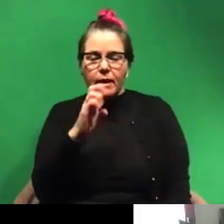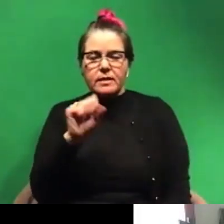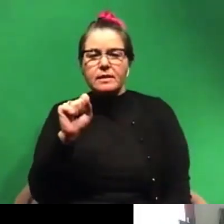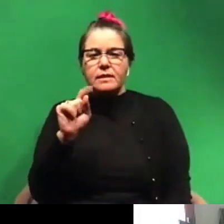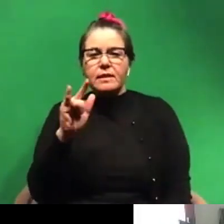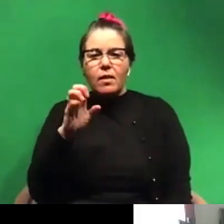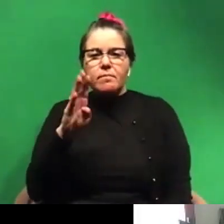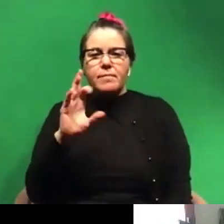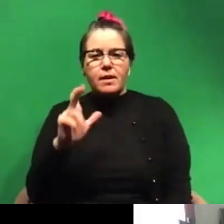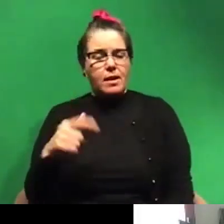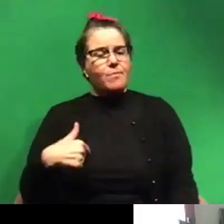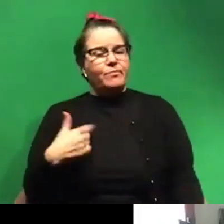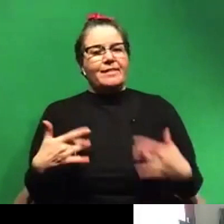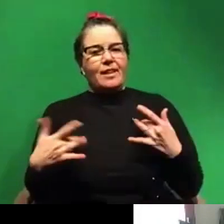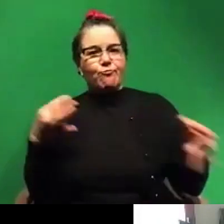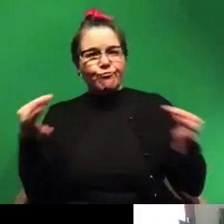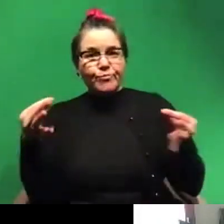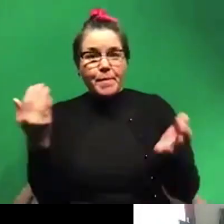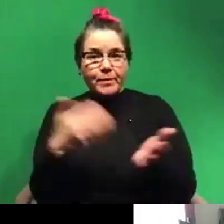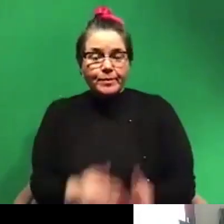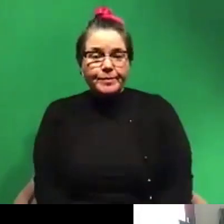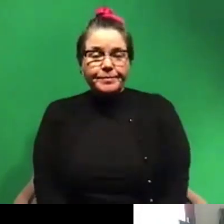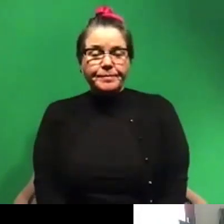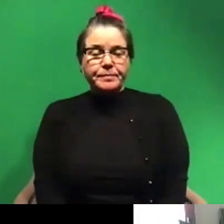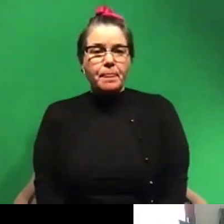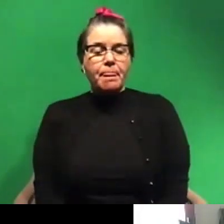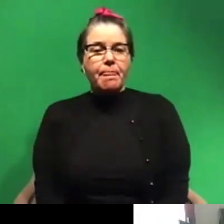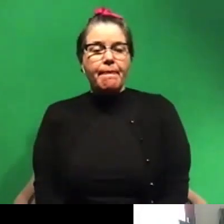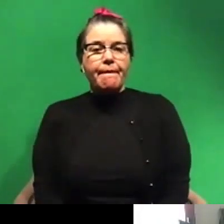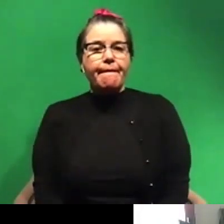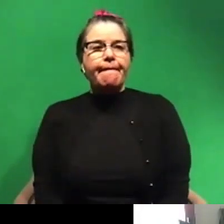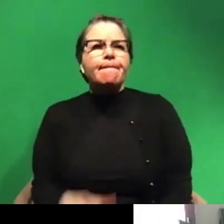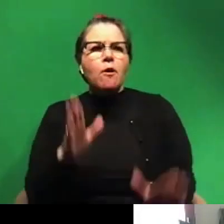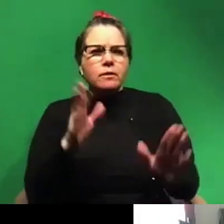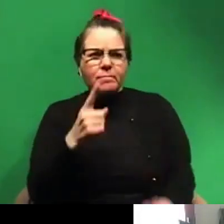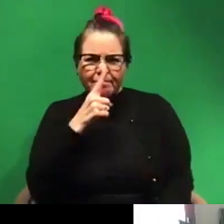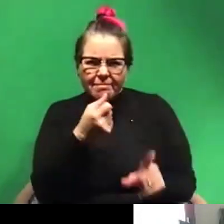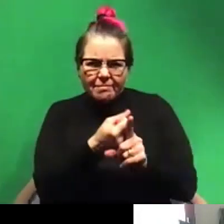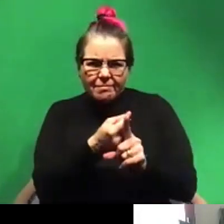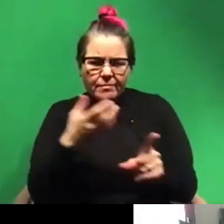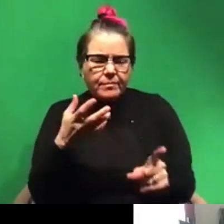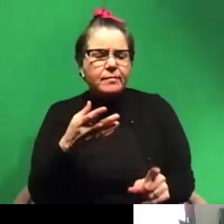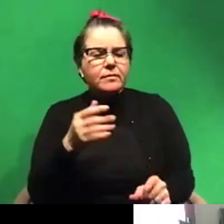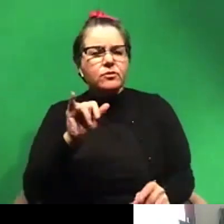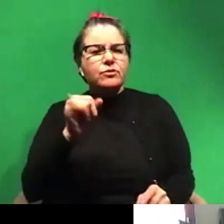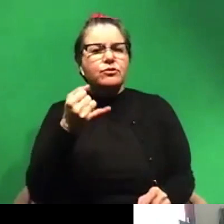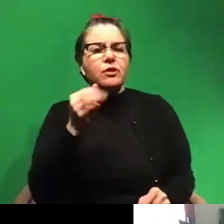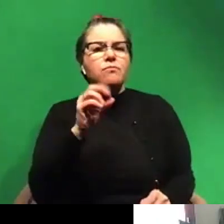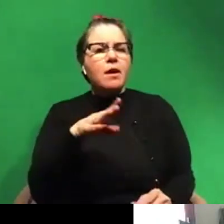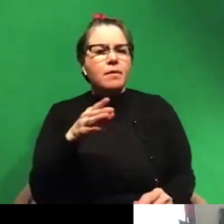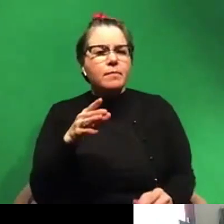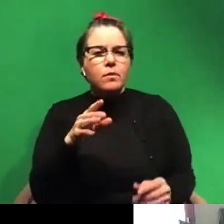I'm excited to tell you about it today. Awesome. So could you first define for us, this is from J. Rob, what exactly